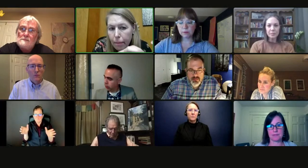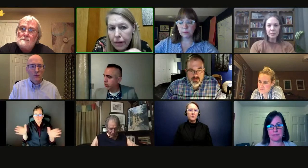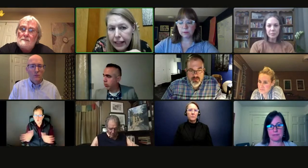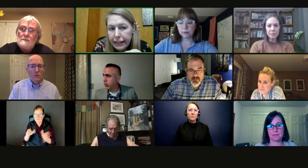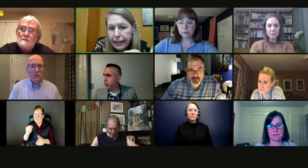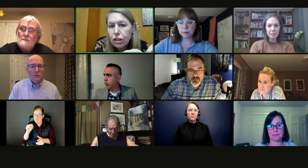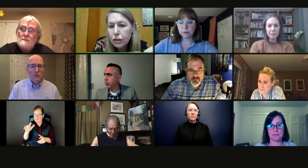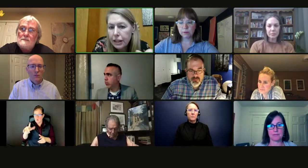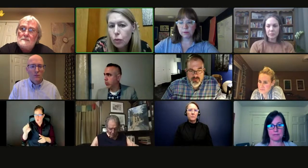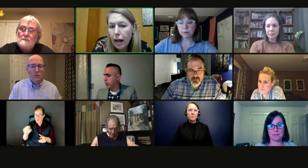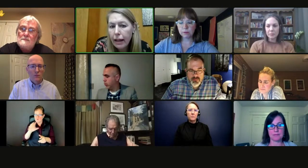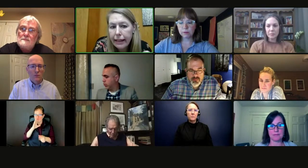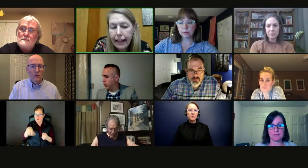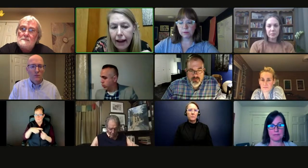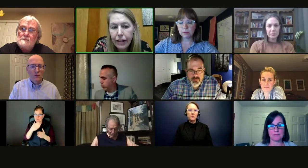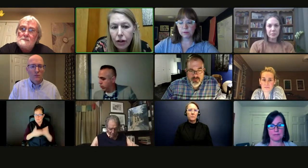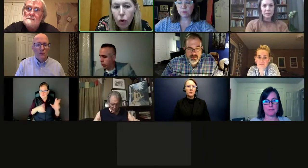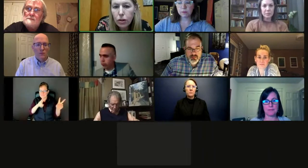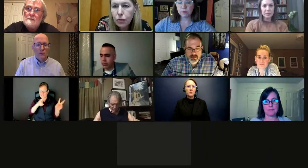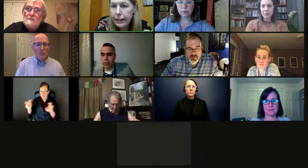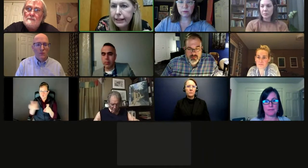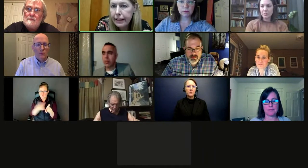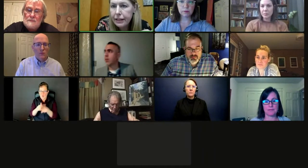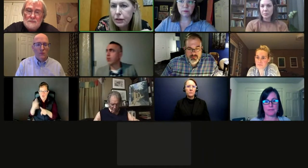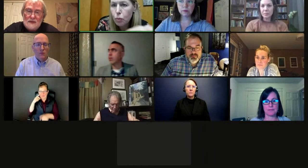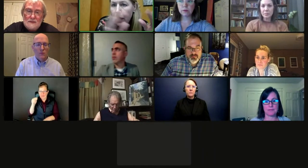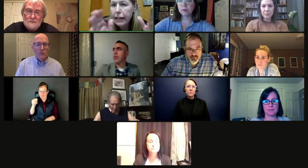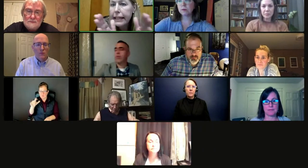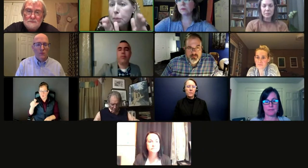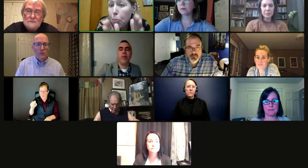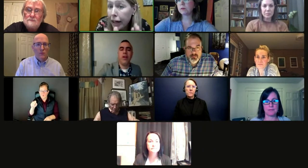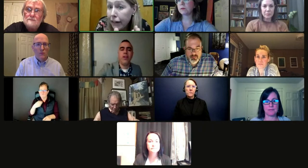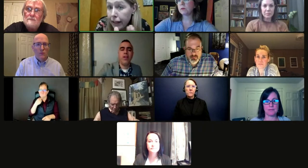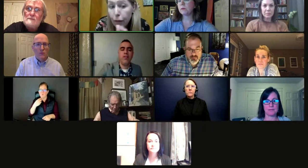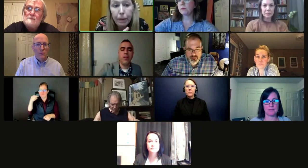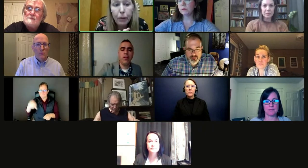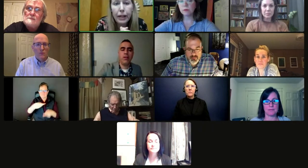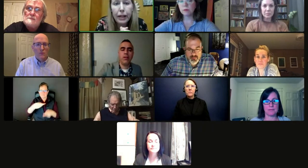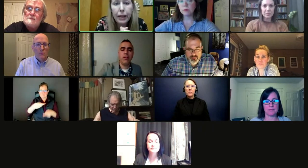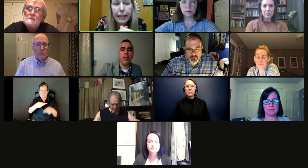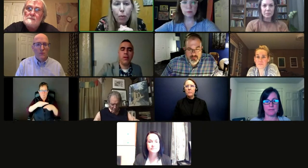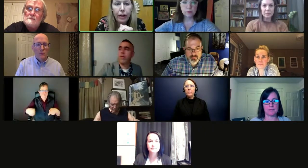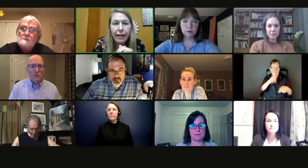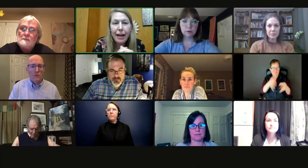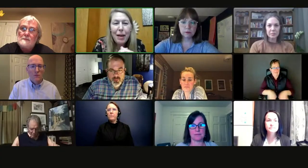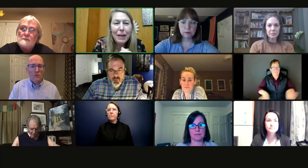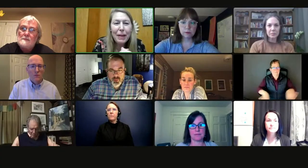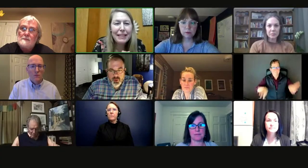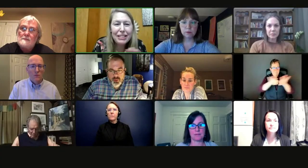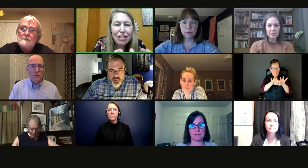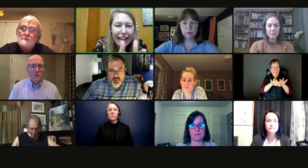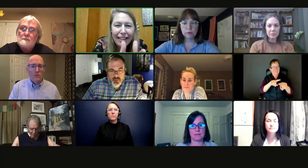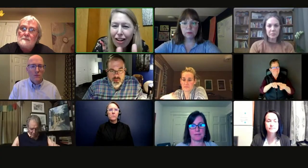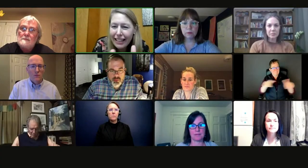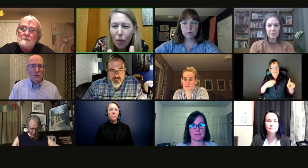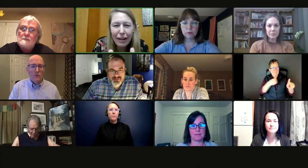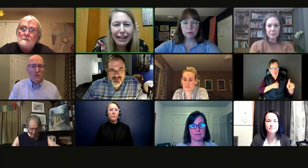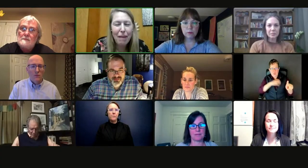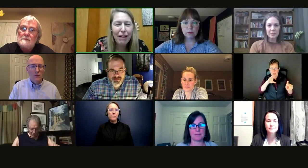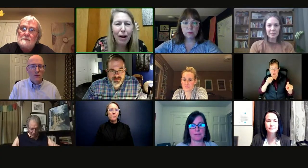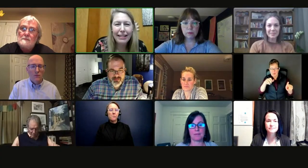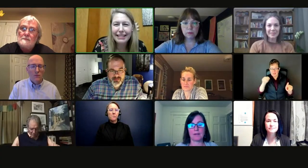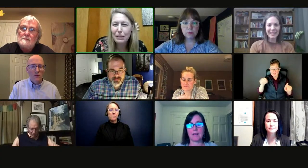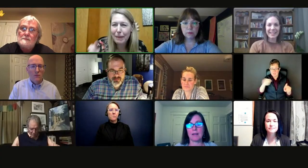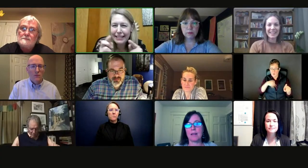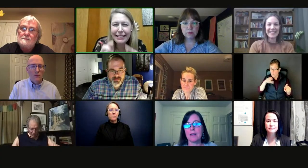some of these issues as well. I think having Nicole's voice in this, at least briefly, would be really important. But sorry, Colleen, Courtney, you